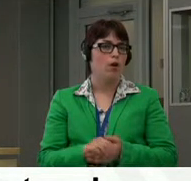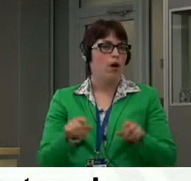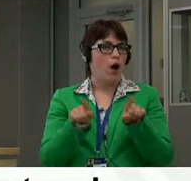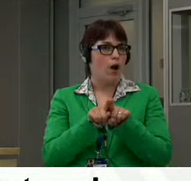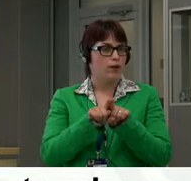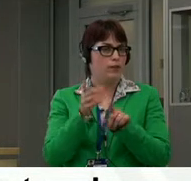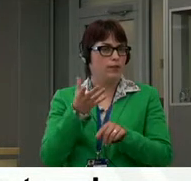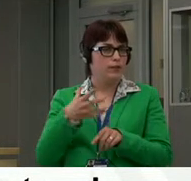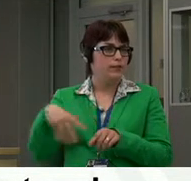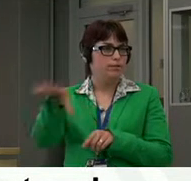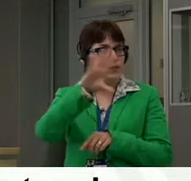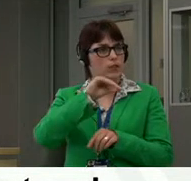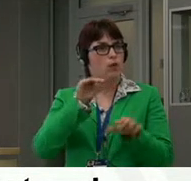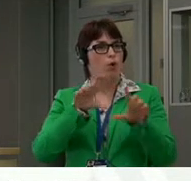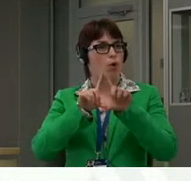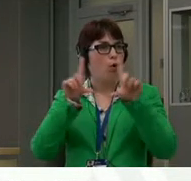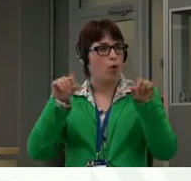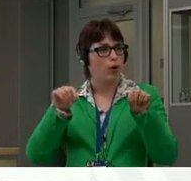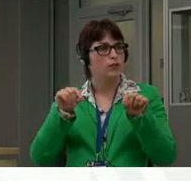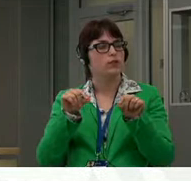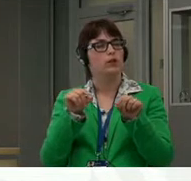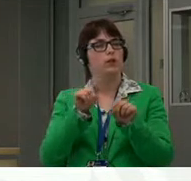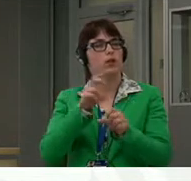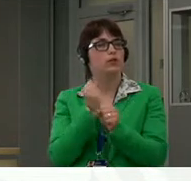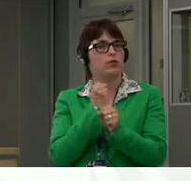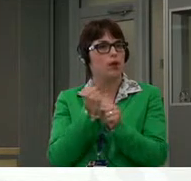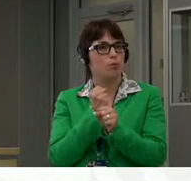European institutions and with member states.